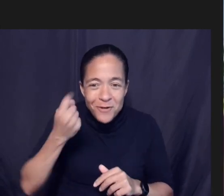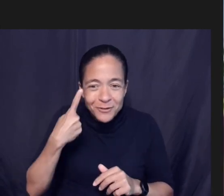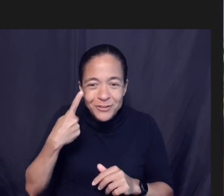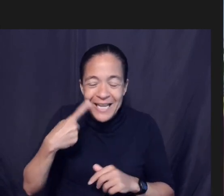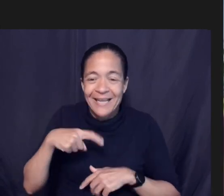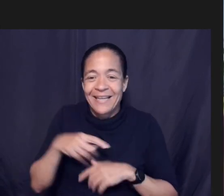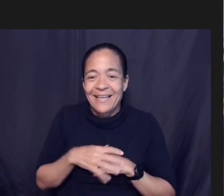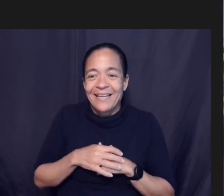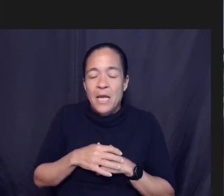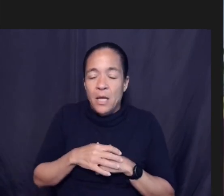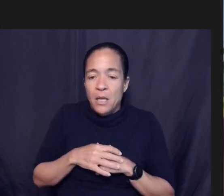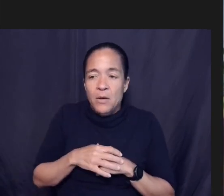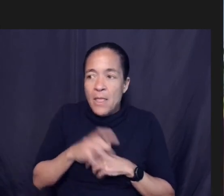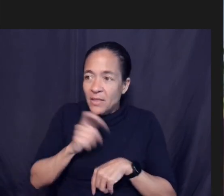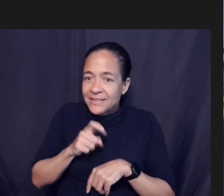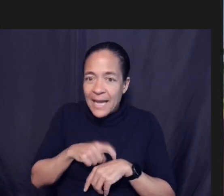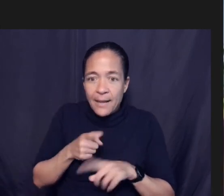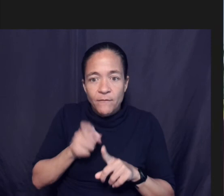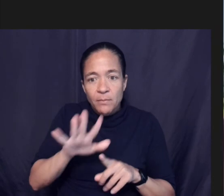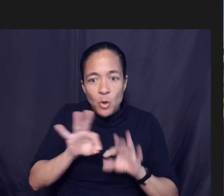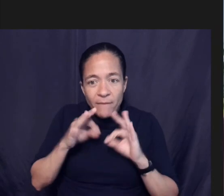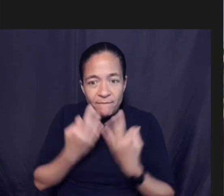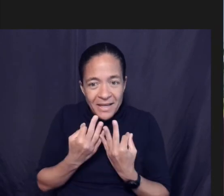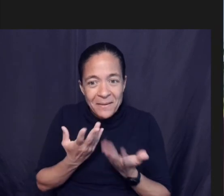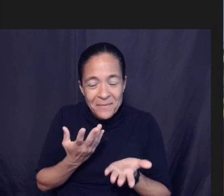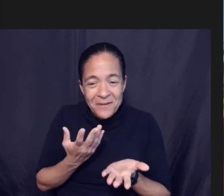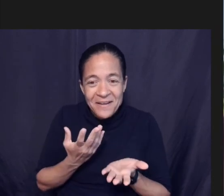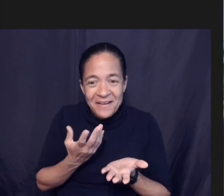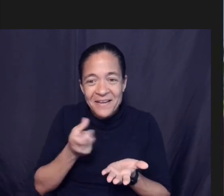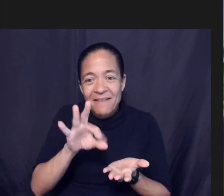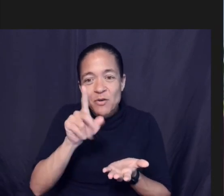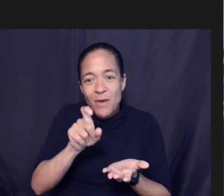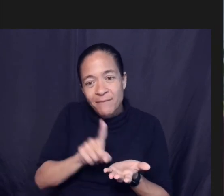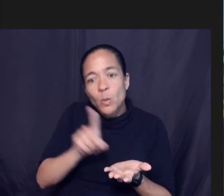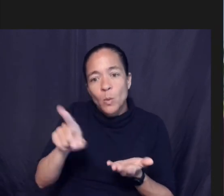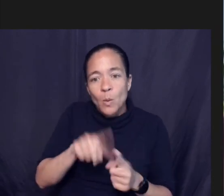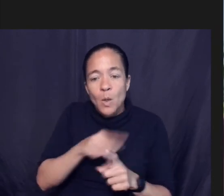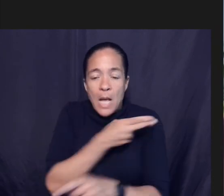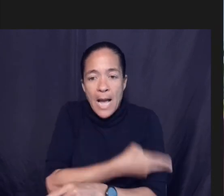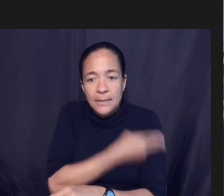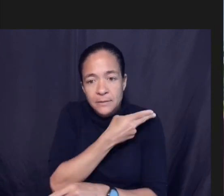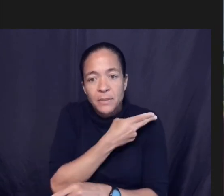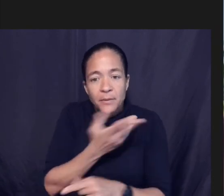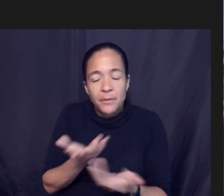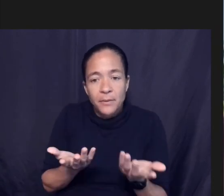is like the time away from your family. If you have to go to a hospital,